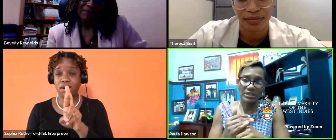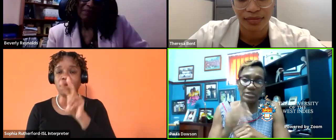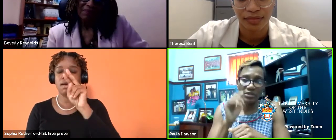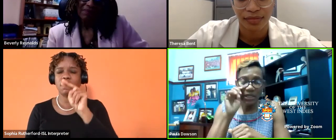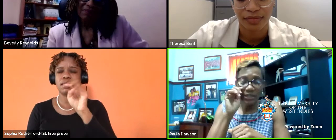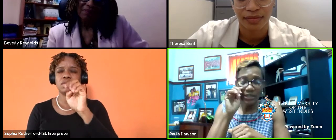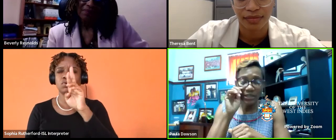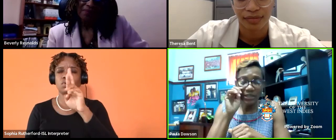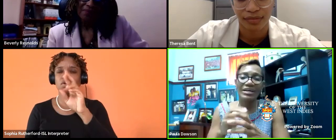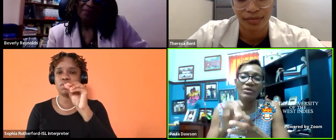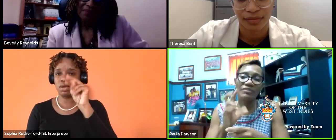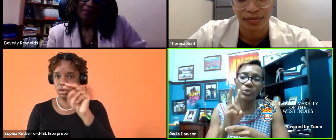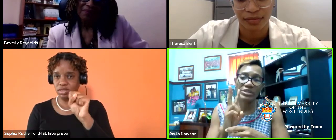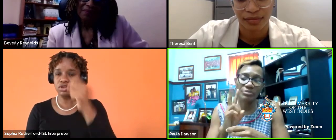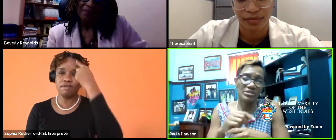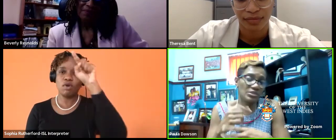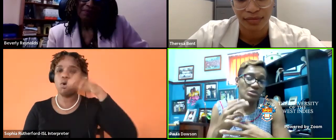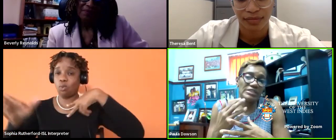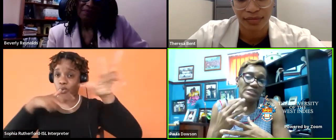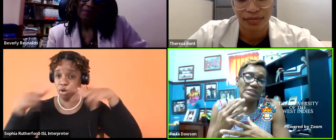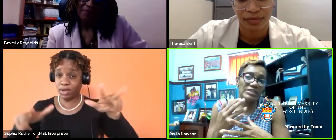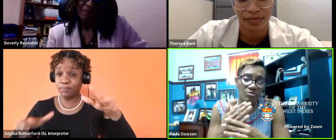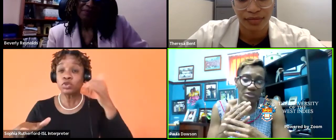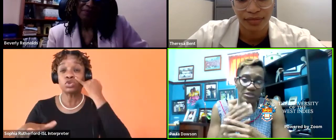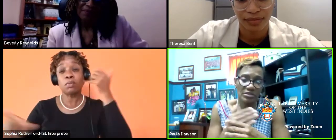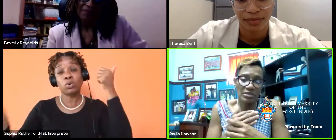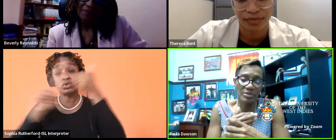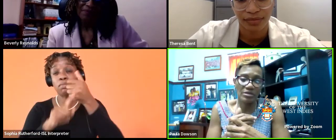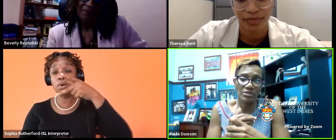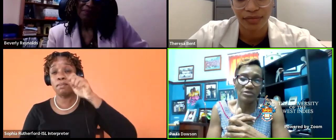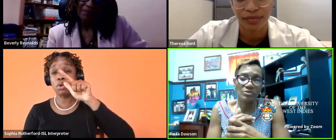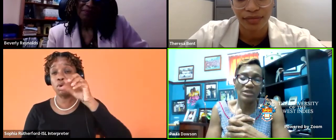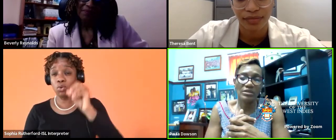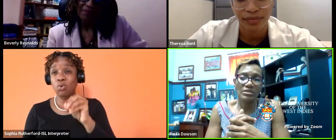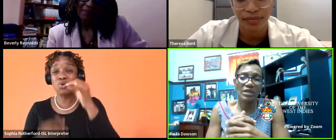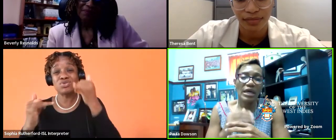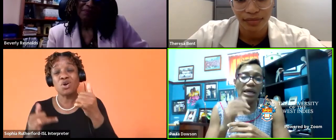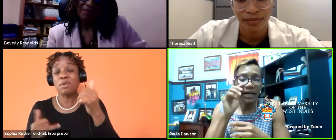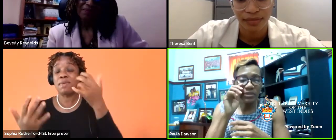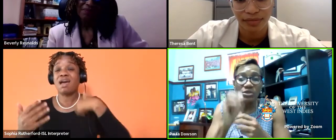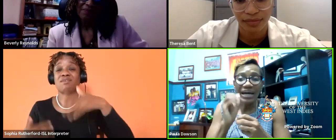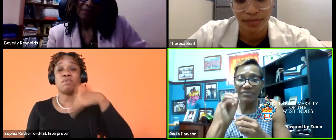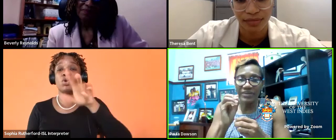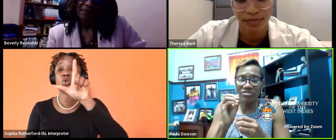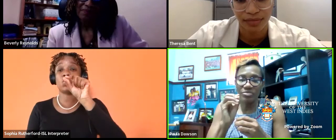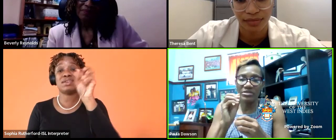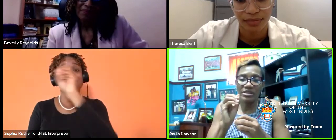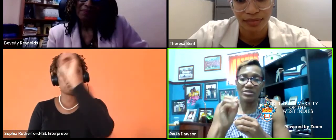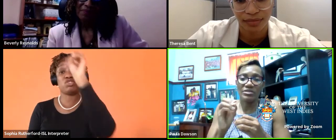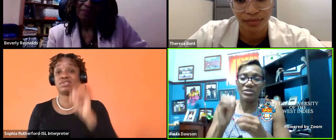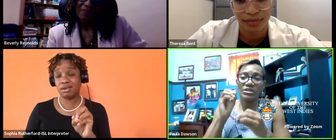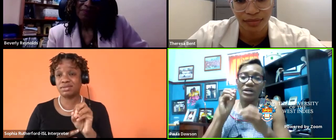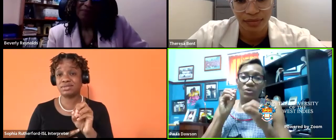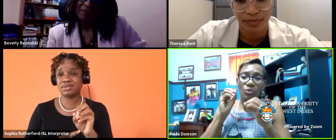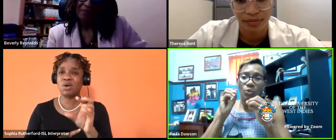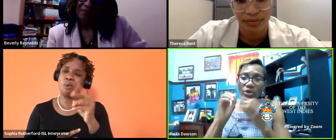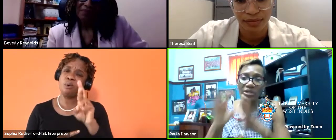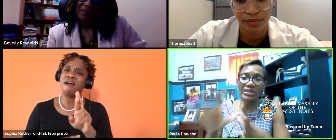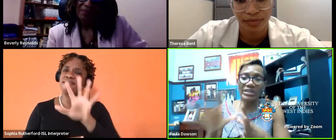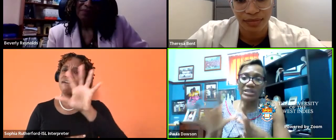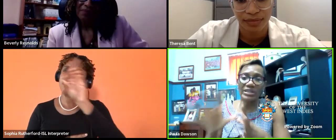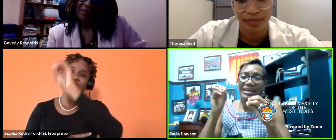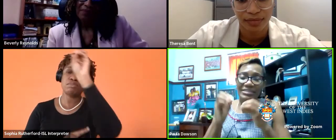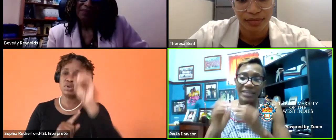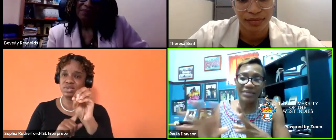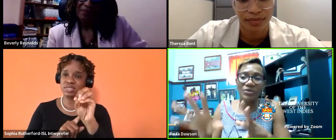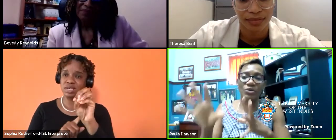80%. And so you now have 20% or even 5%, depending on your weakness. And that 5%, they're now